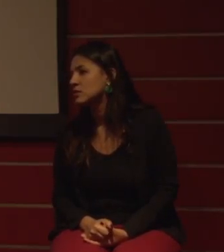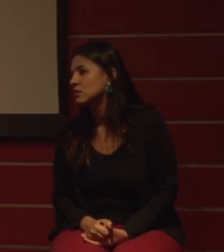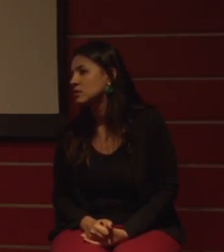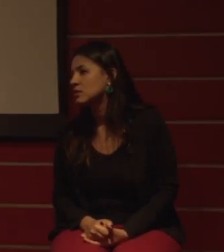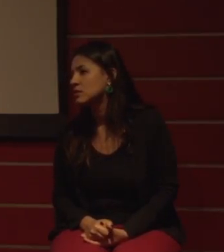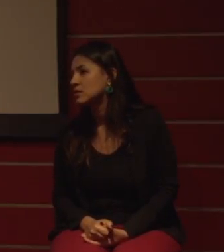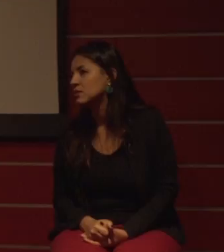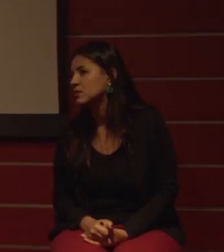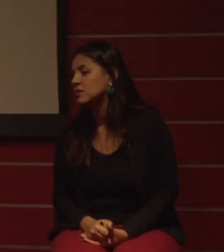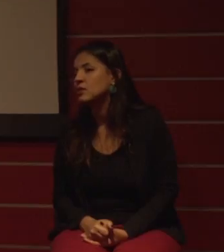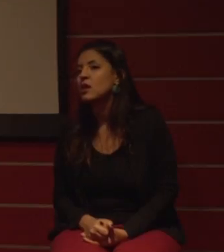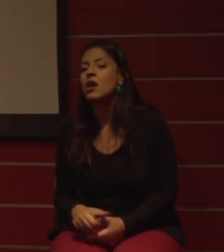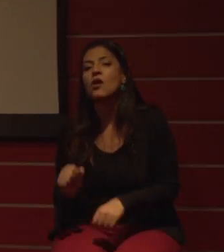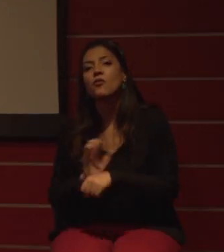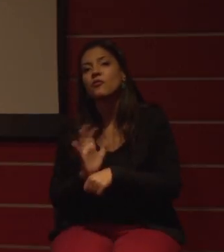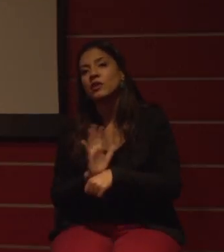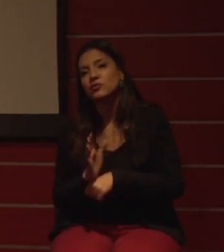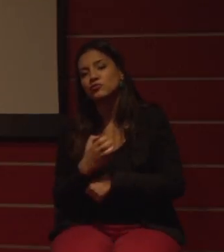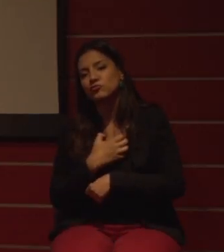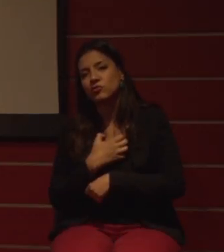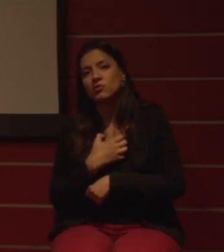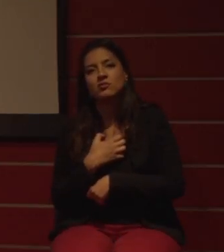Ué Ah